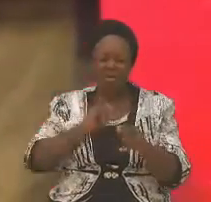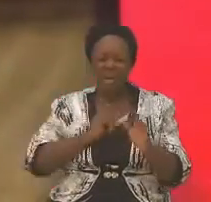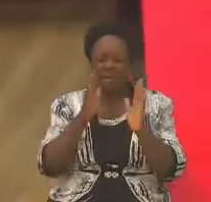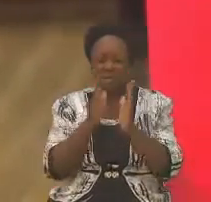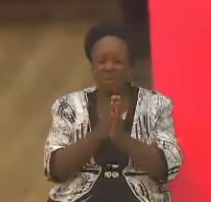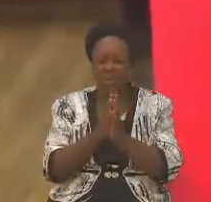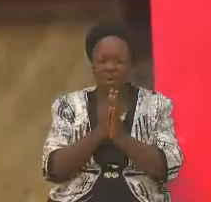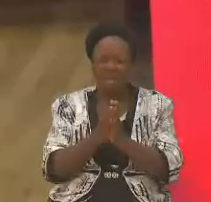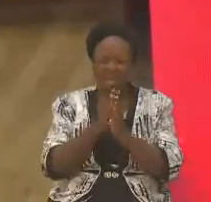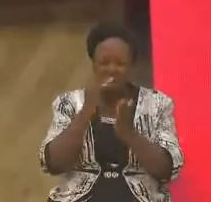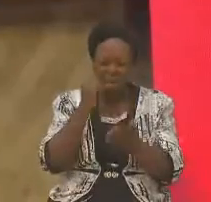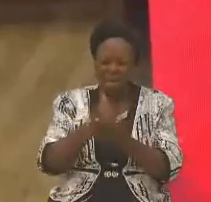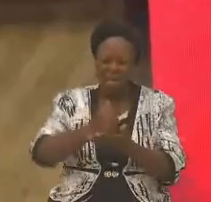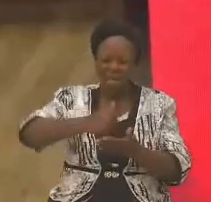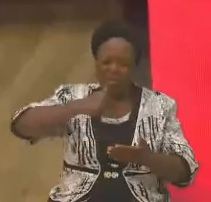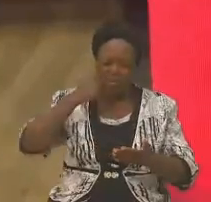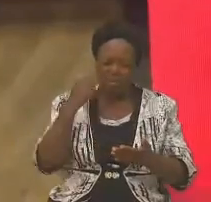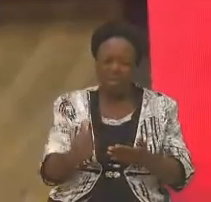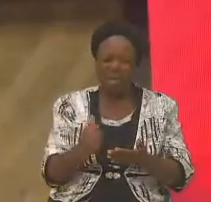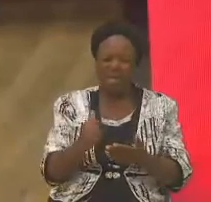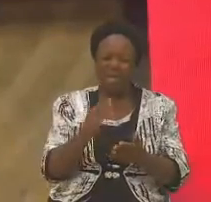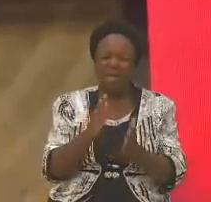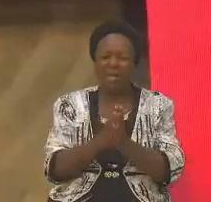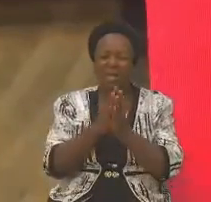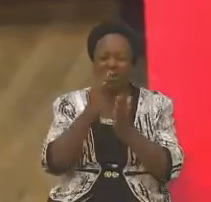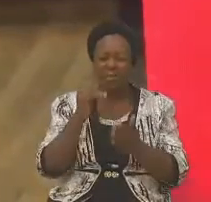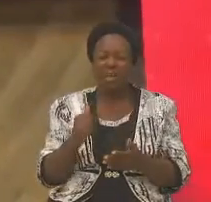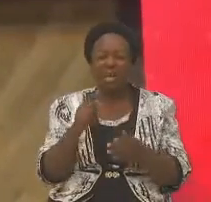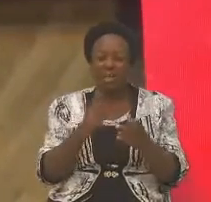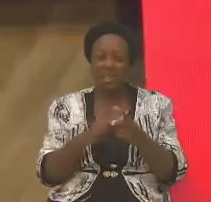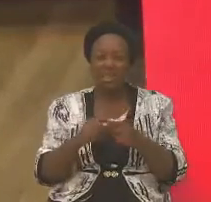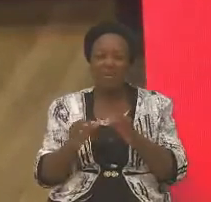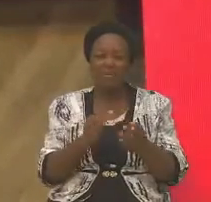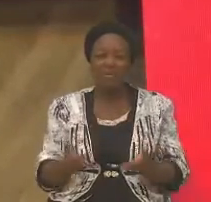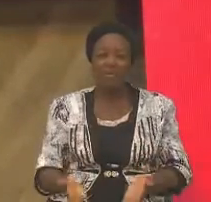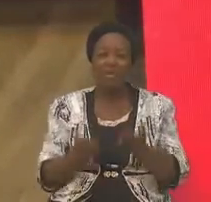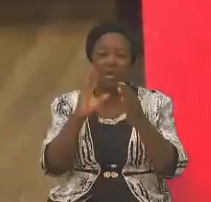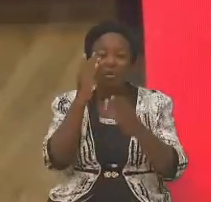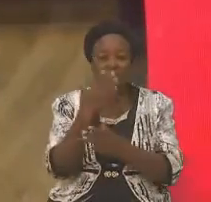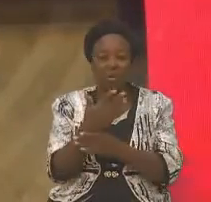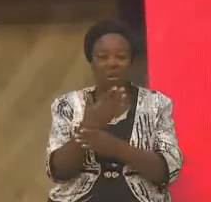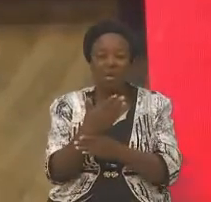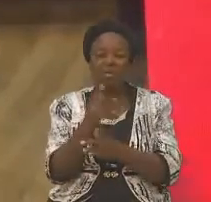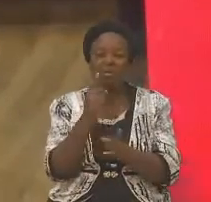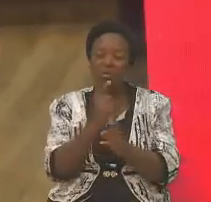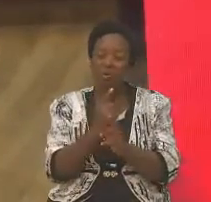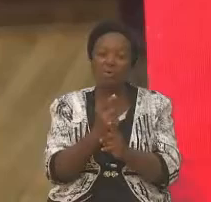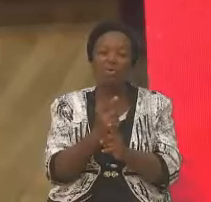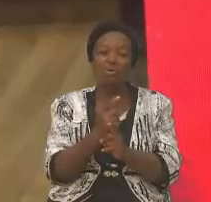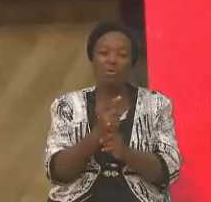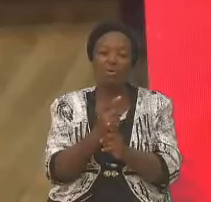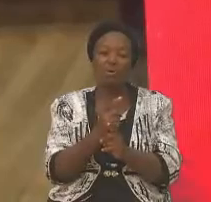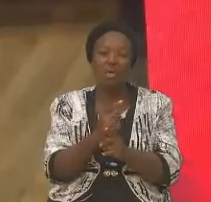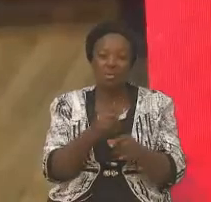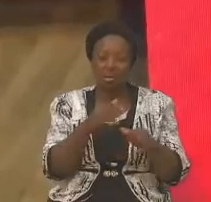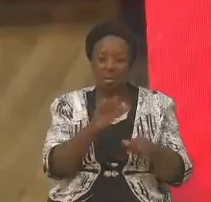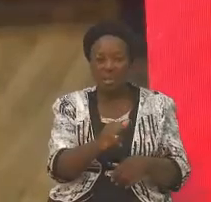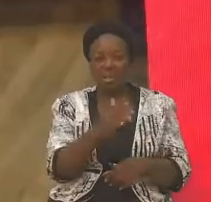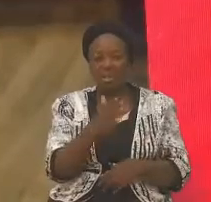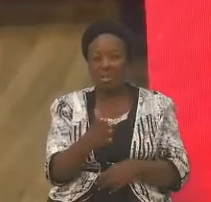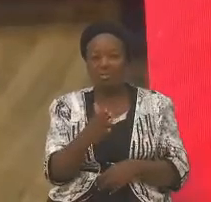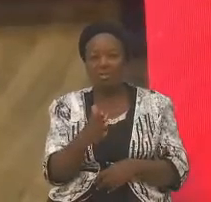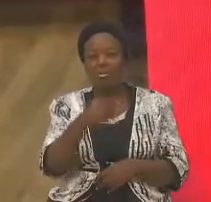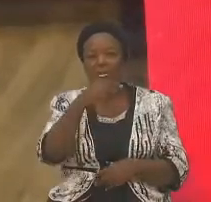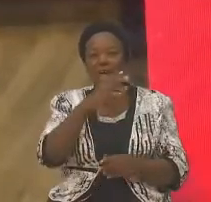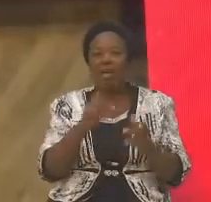Amen. If you raise up your hand, keep up that hand. We'll soon release you now, just a few minutes. You've been staying for this